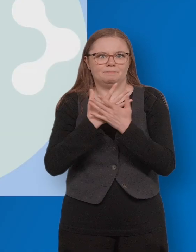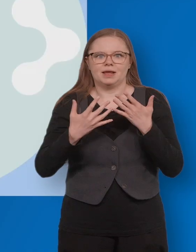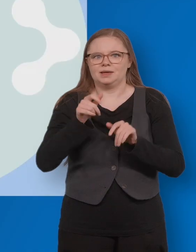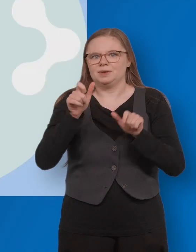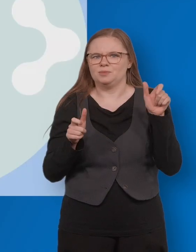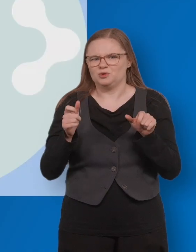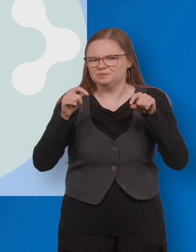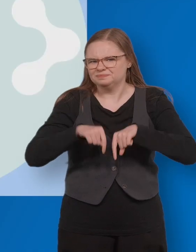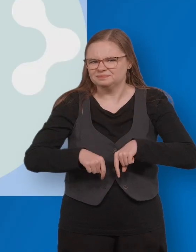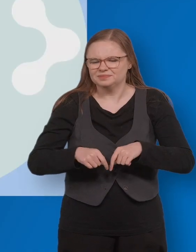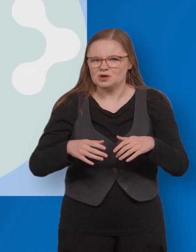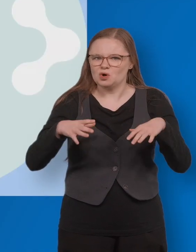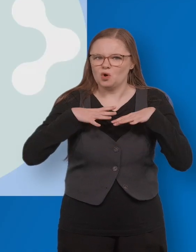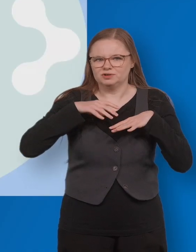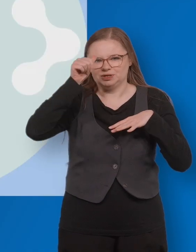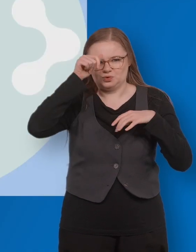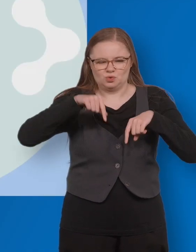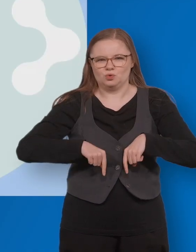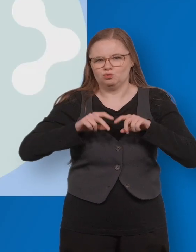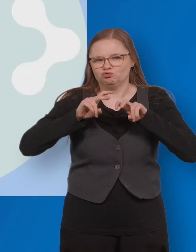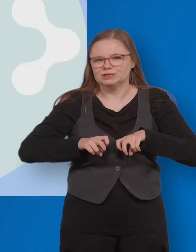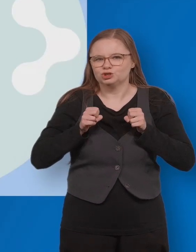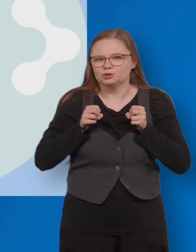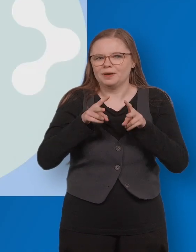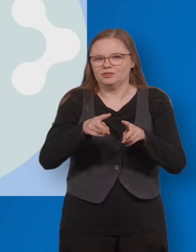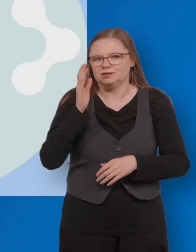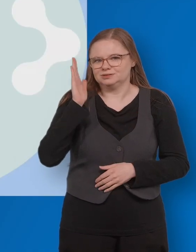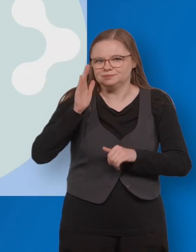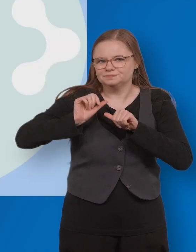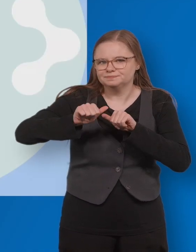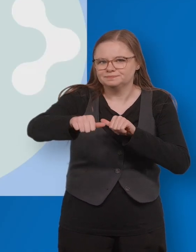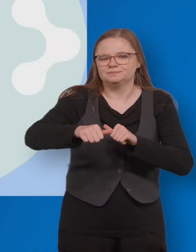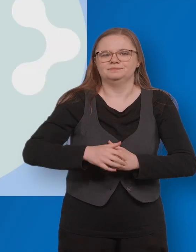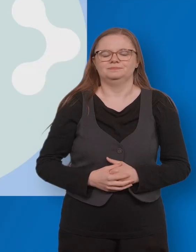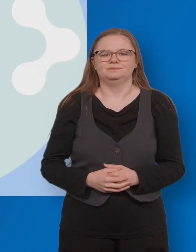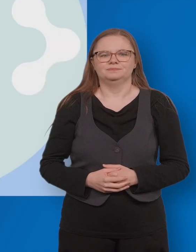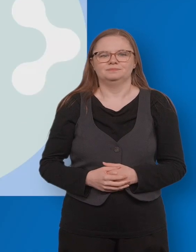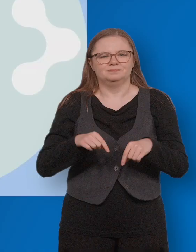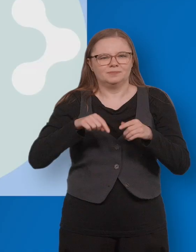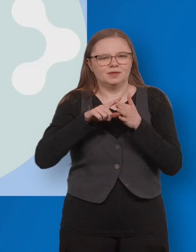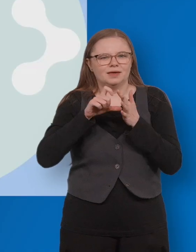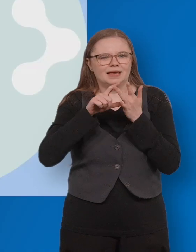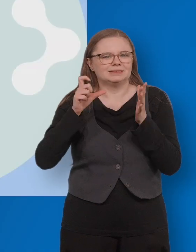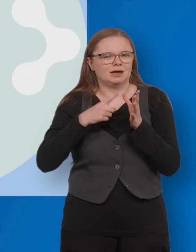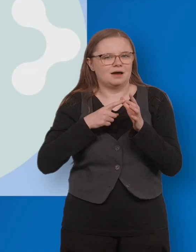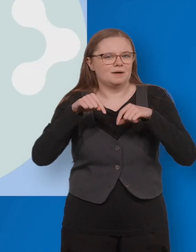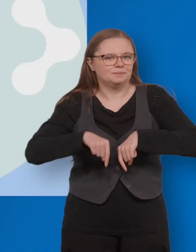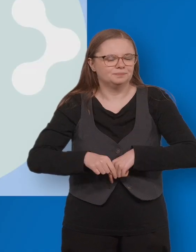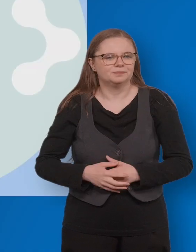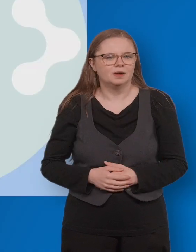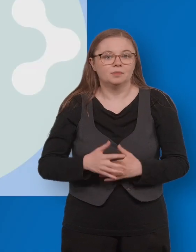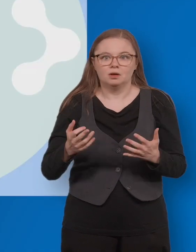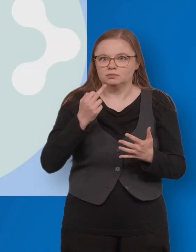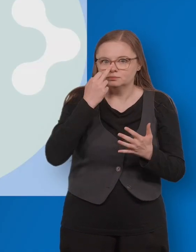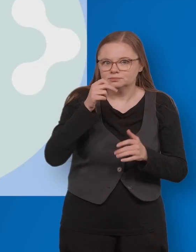are familiar with our research methods seminar series here with EDICa. But just in case there are